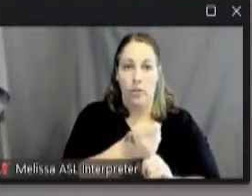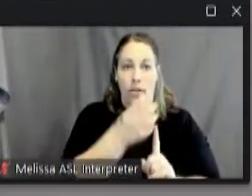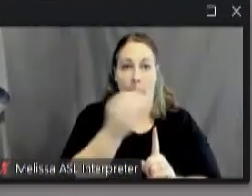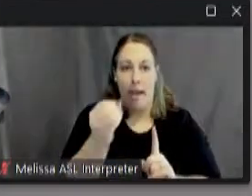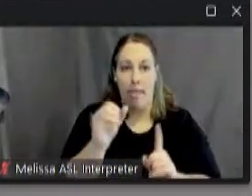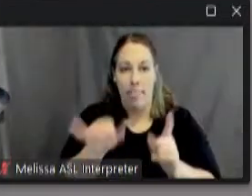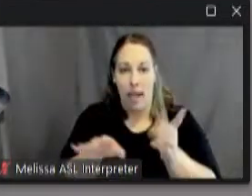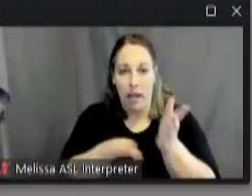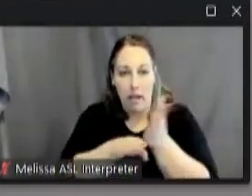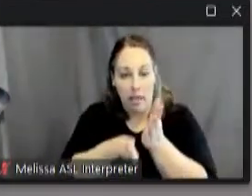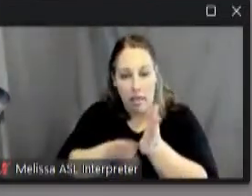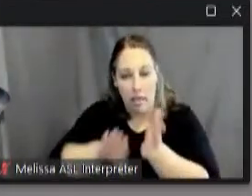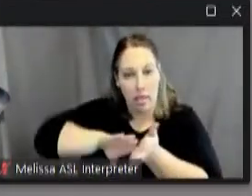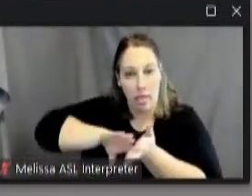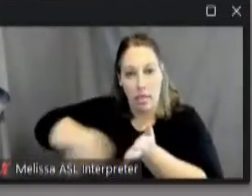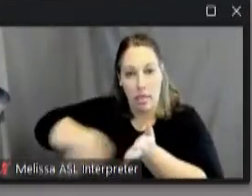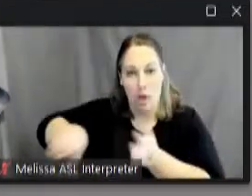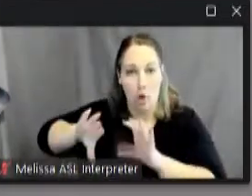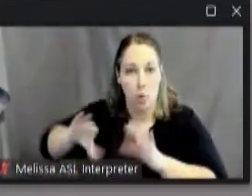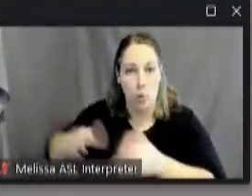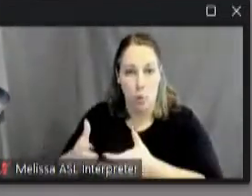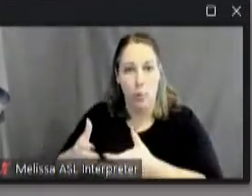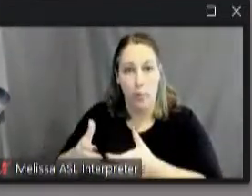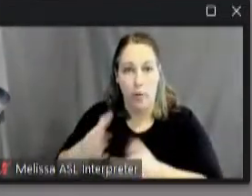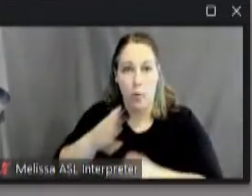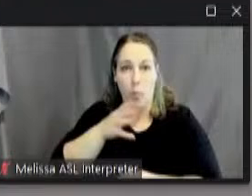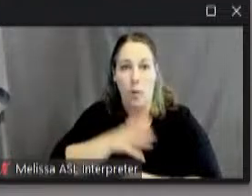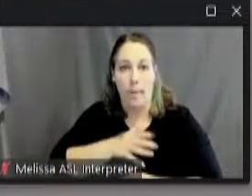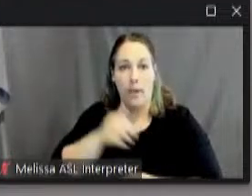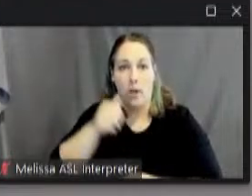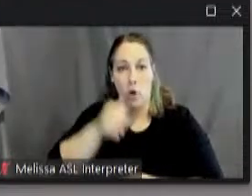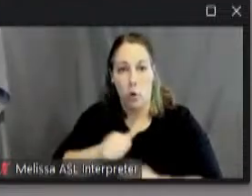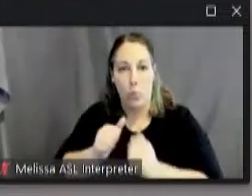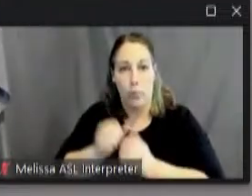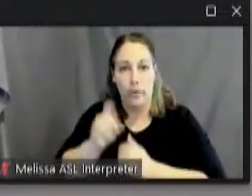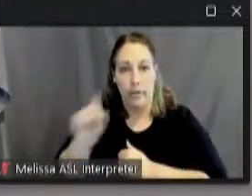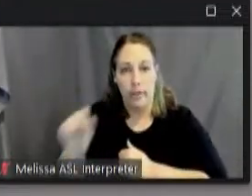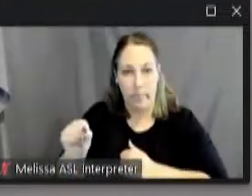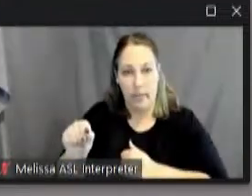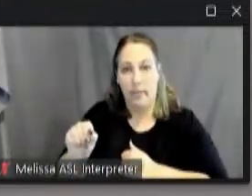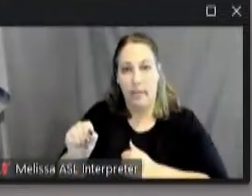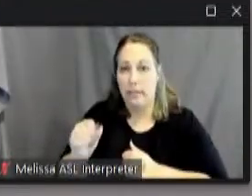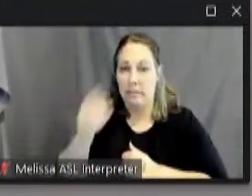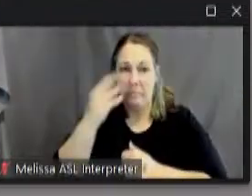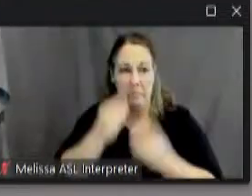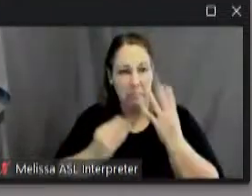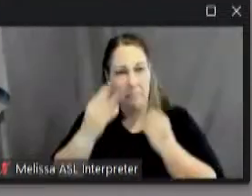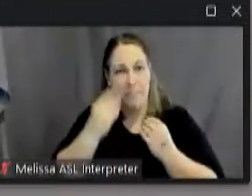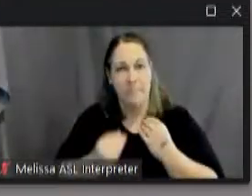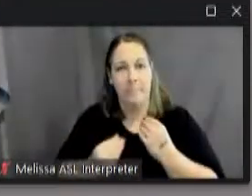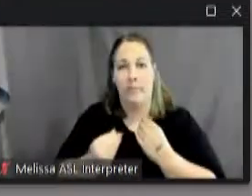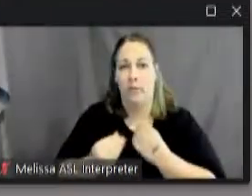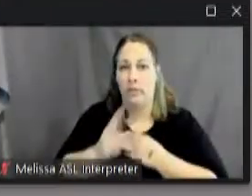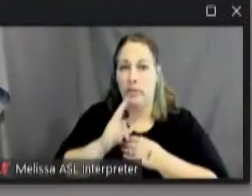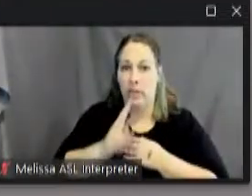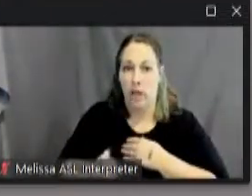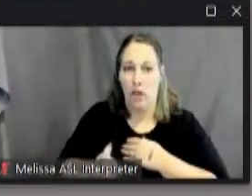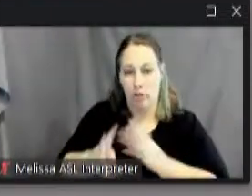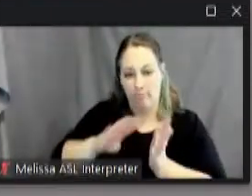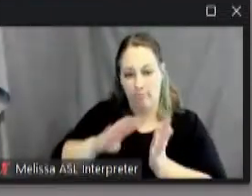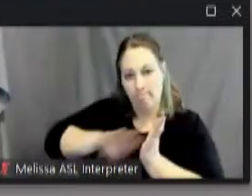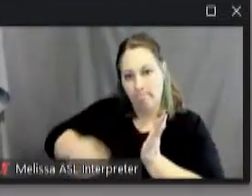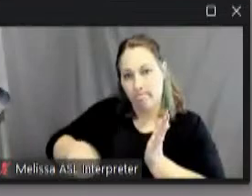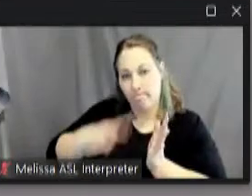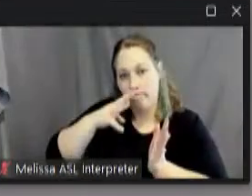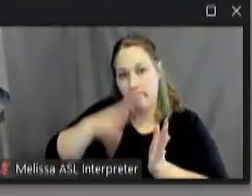marginalization that women and girls with disabilities experience in Honduras. This is an important